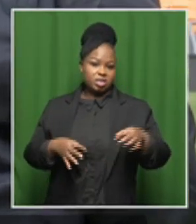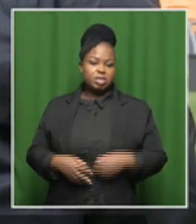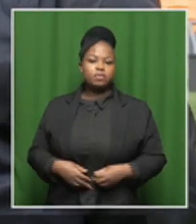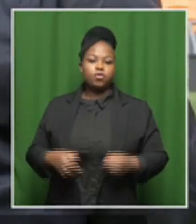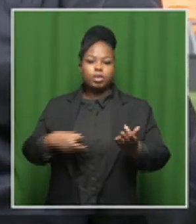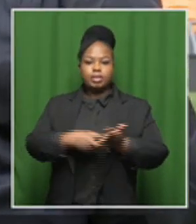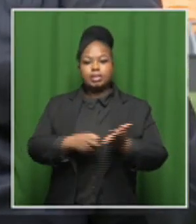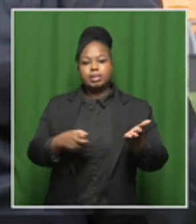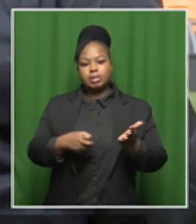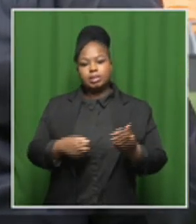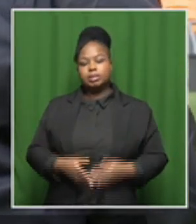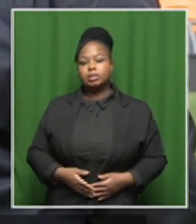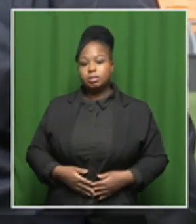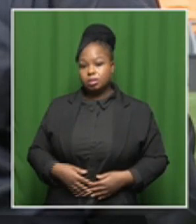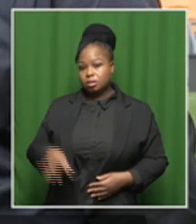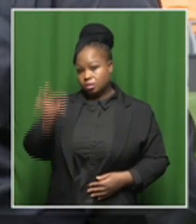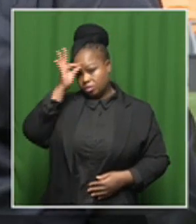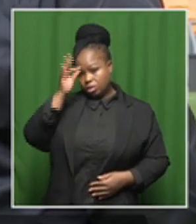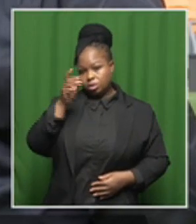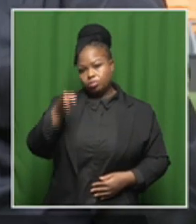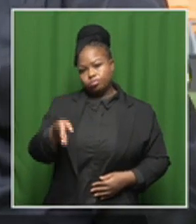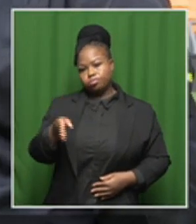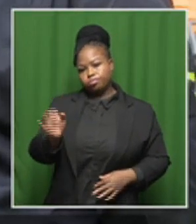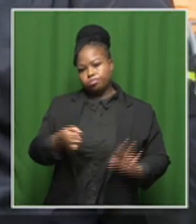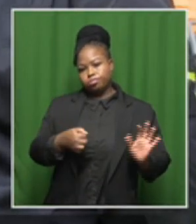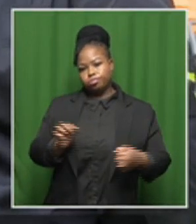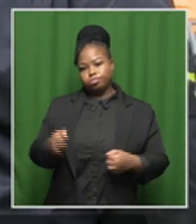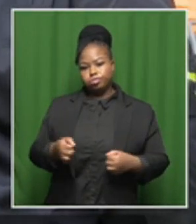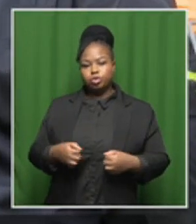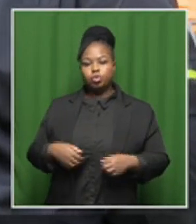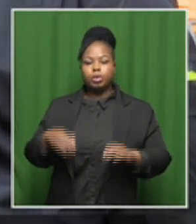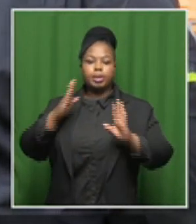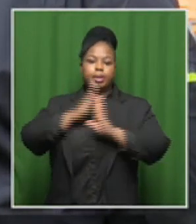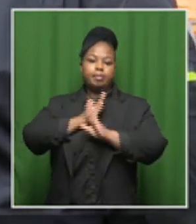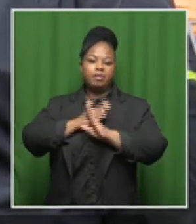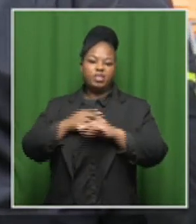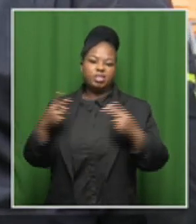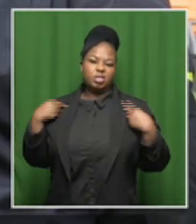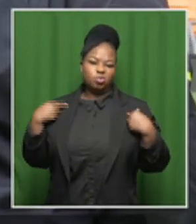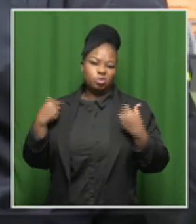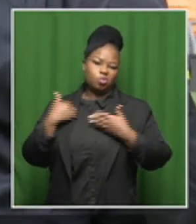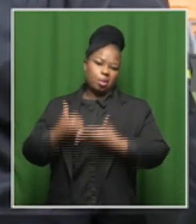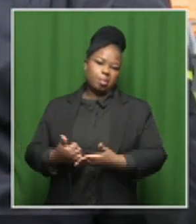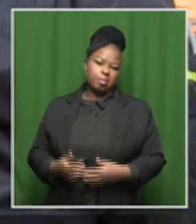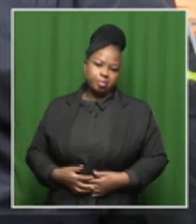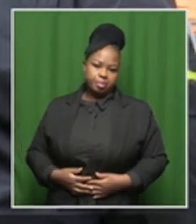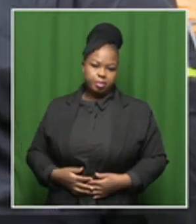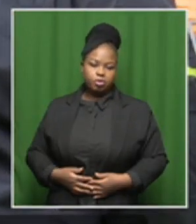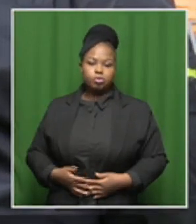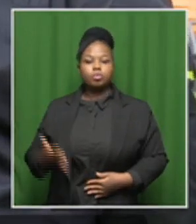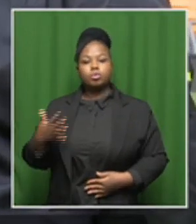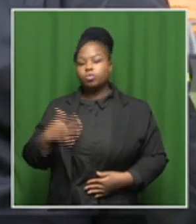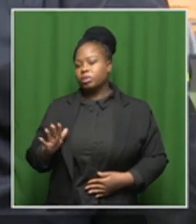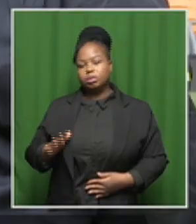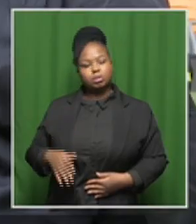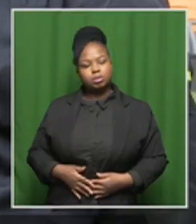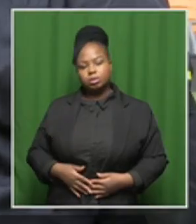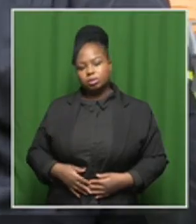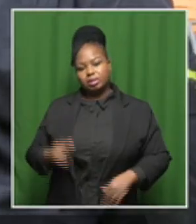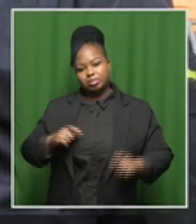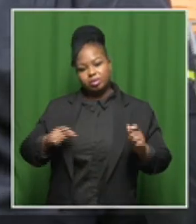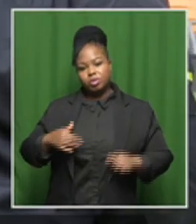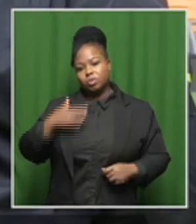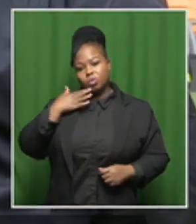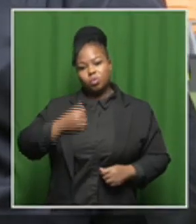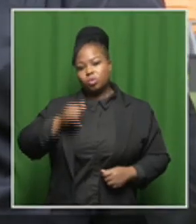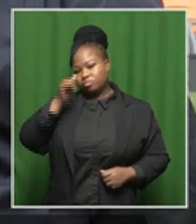POPs, increased deployment of POPs and private security to assist. We want to get the people not supposed to be here